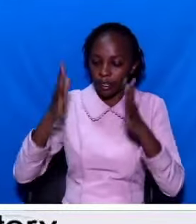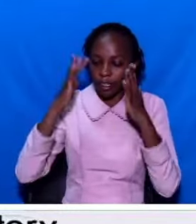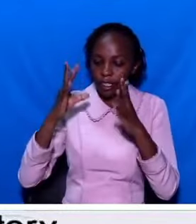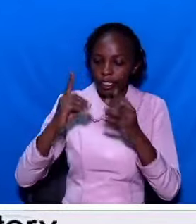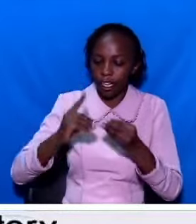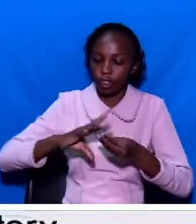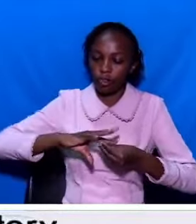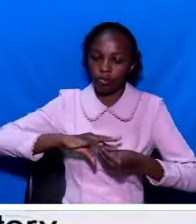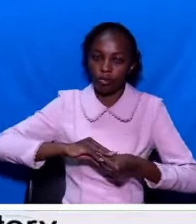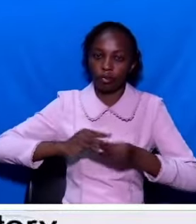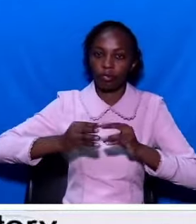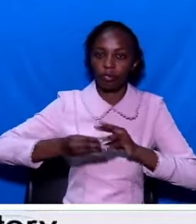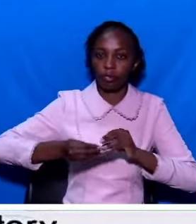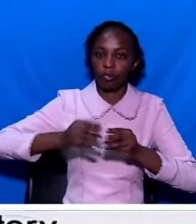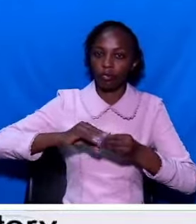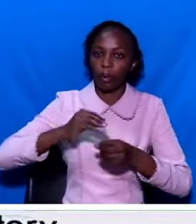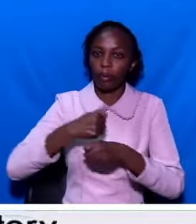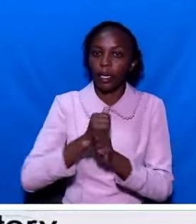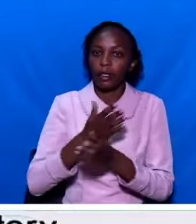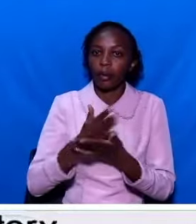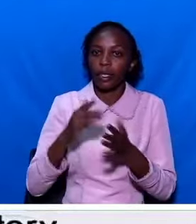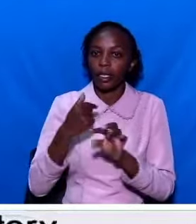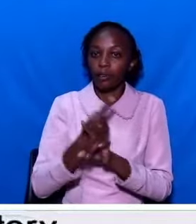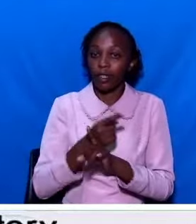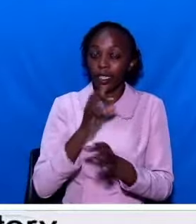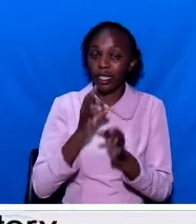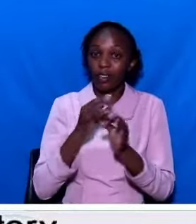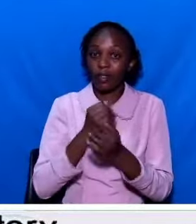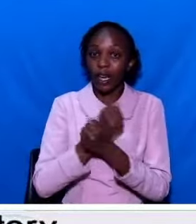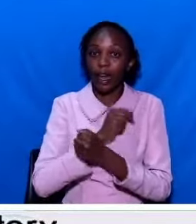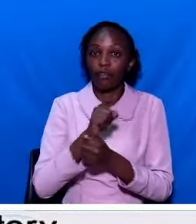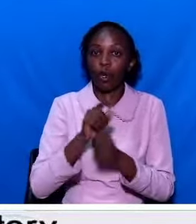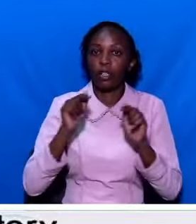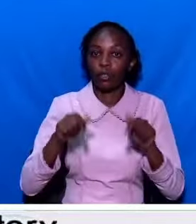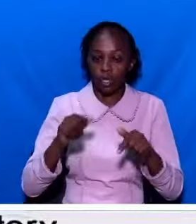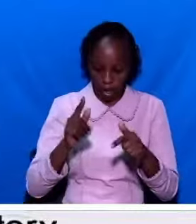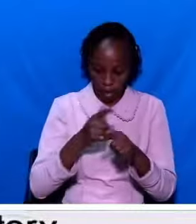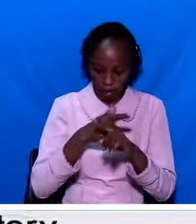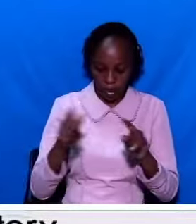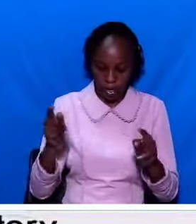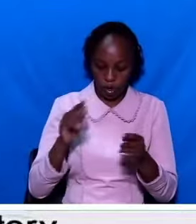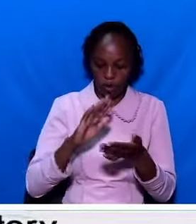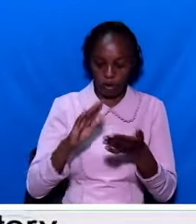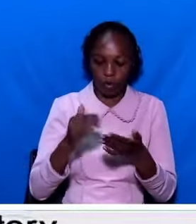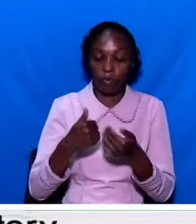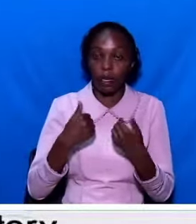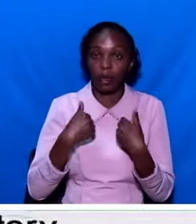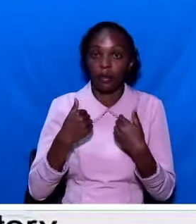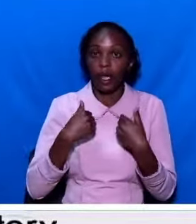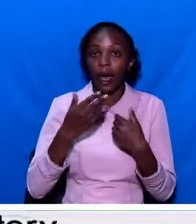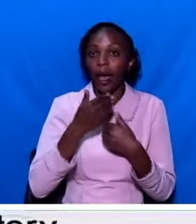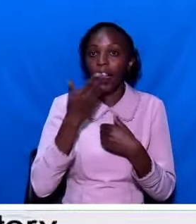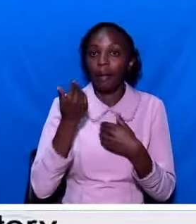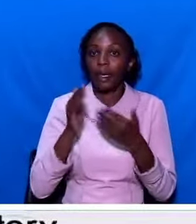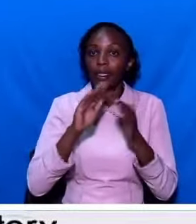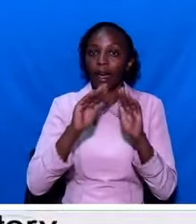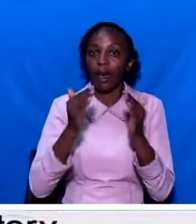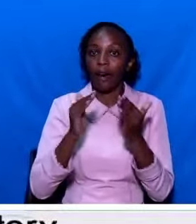vessel, though they may laugh at you today, you will come out a better vessel. Hallelujah.